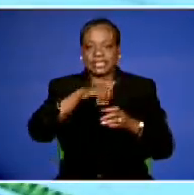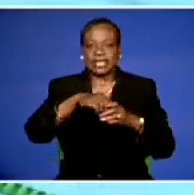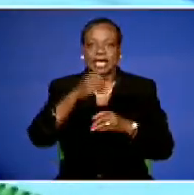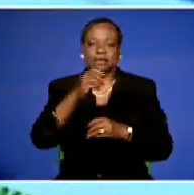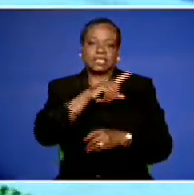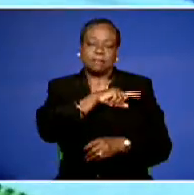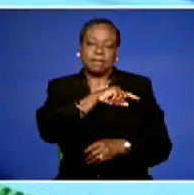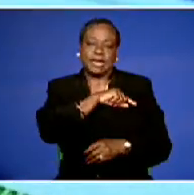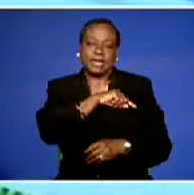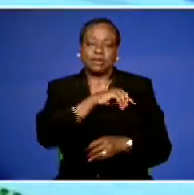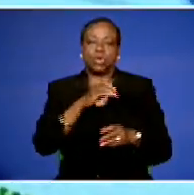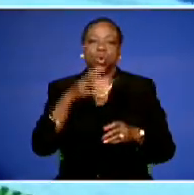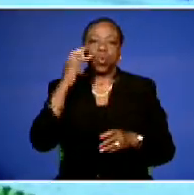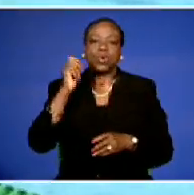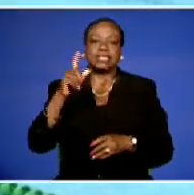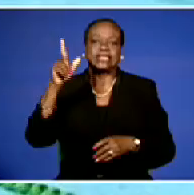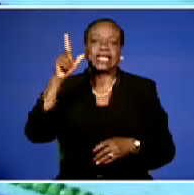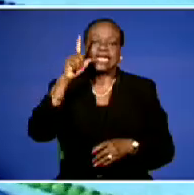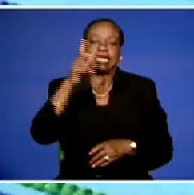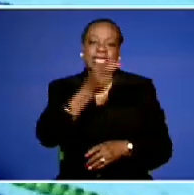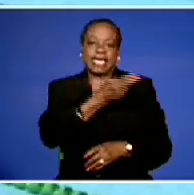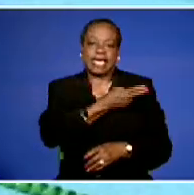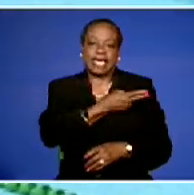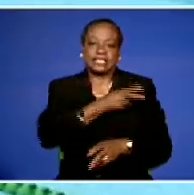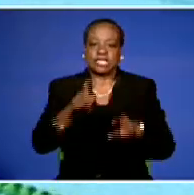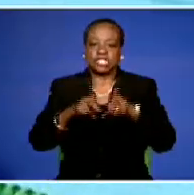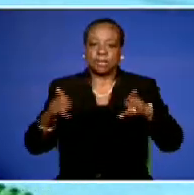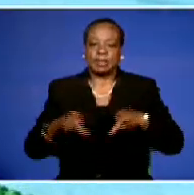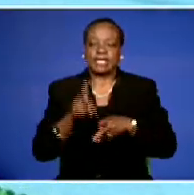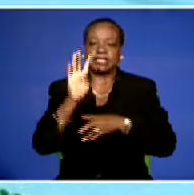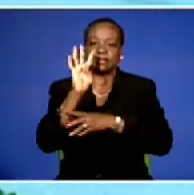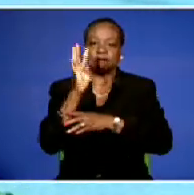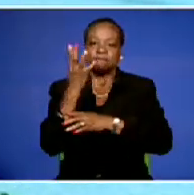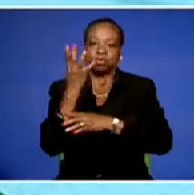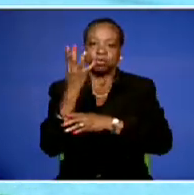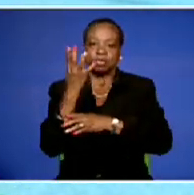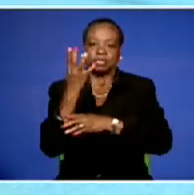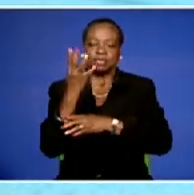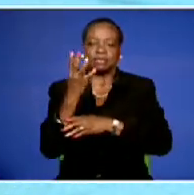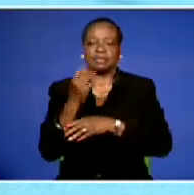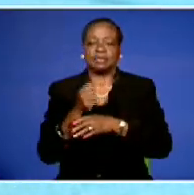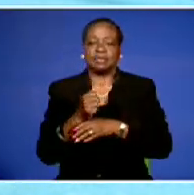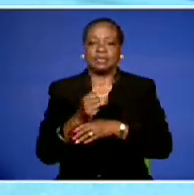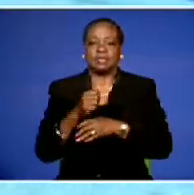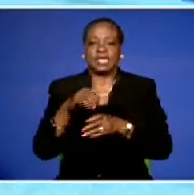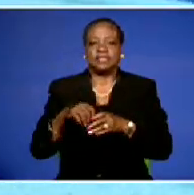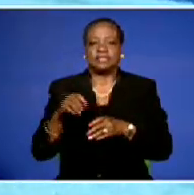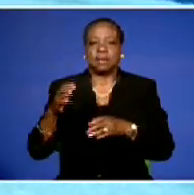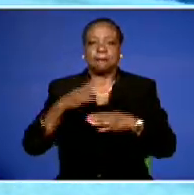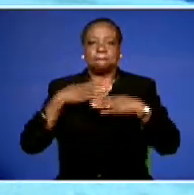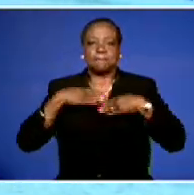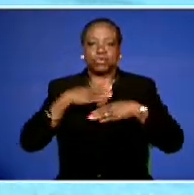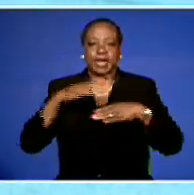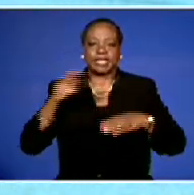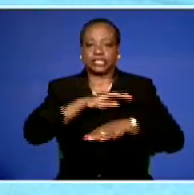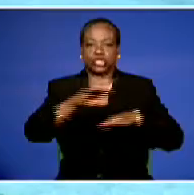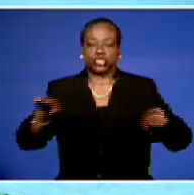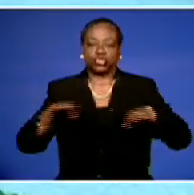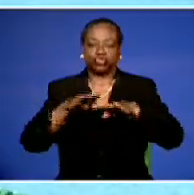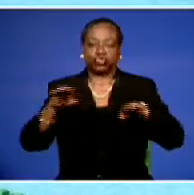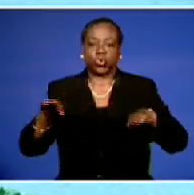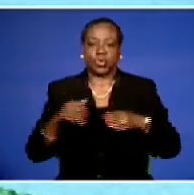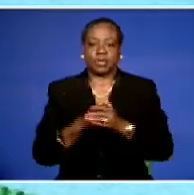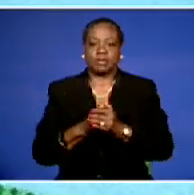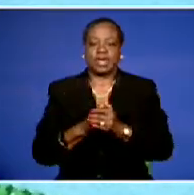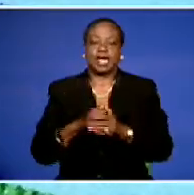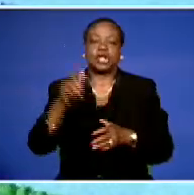was Lily Higgs, who placed 4th in the 50-meter breaststroke. She turned in 32.59 seconds, while fellow